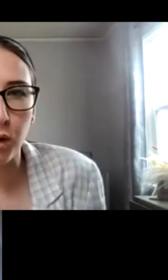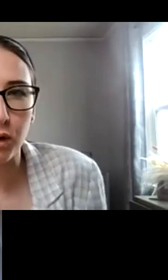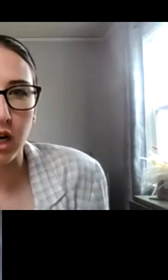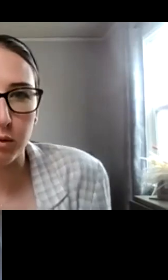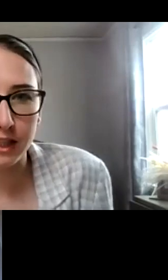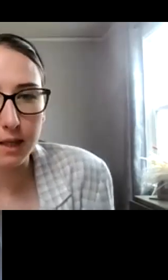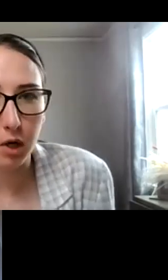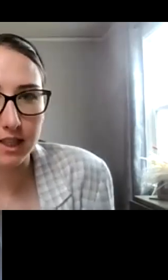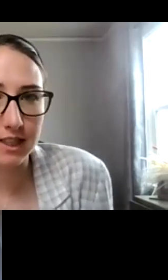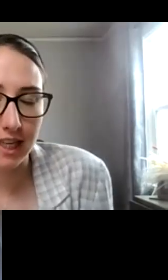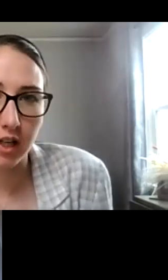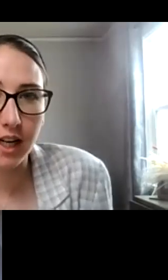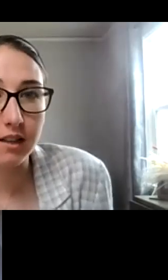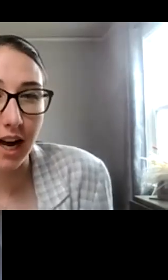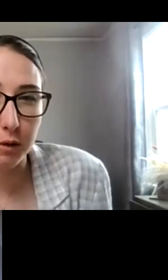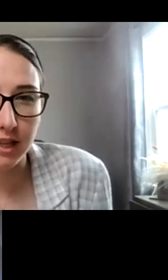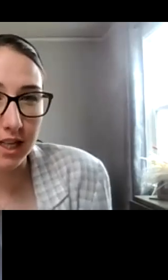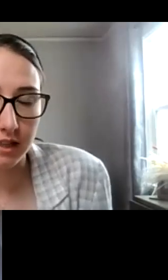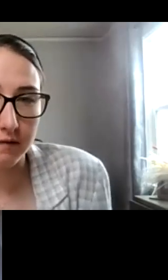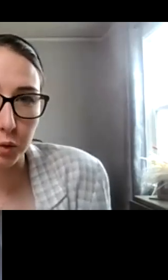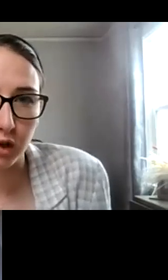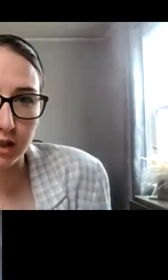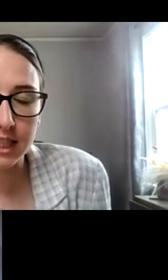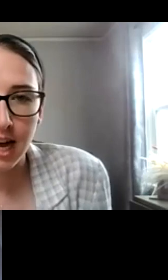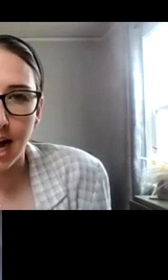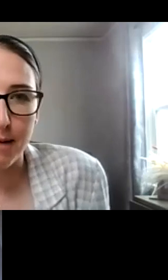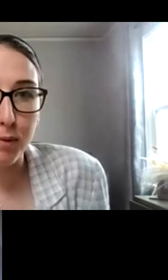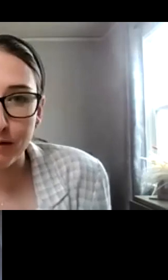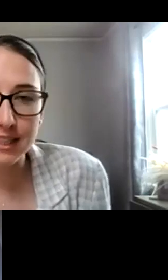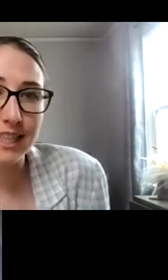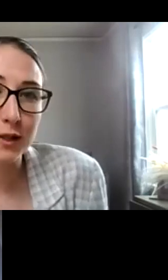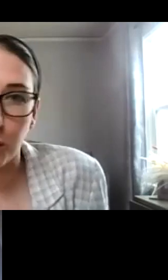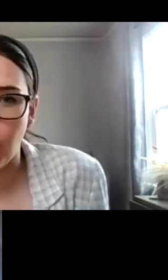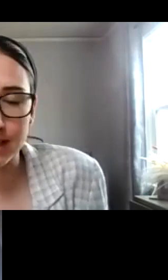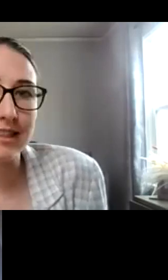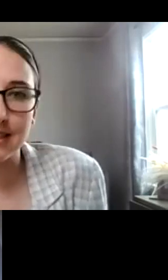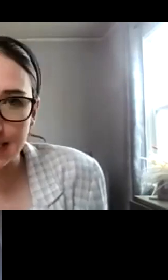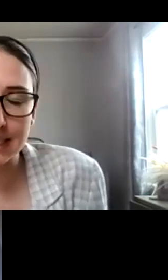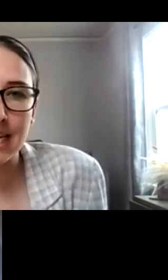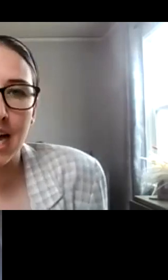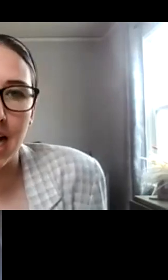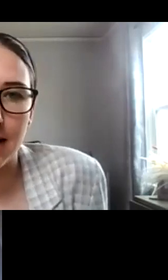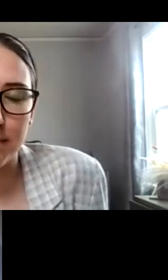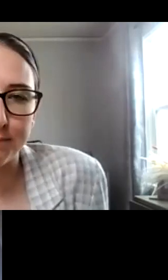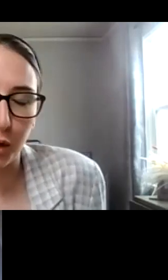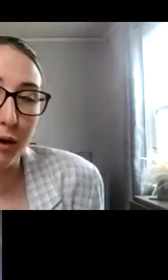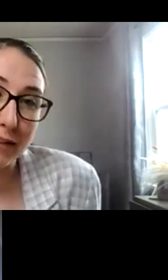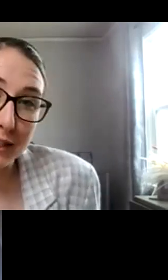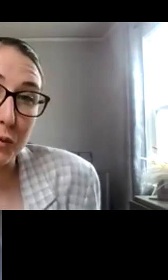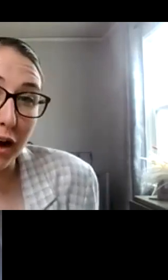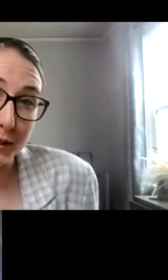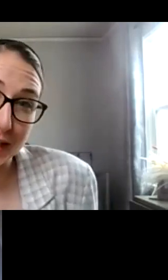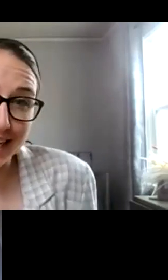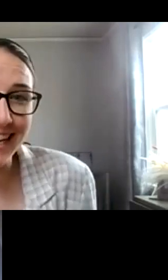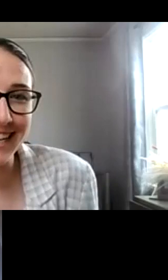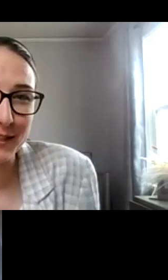those goals are really person-centered and aligned with the individual's preferences, wants, needs, or preferences